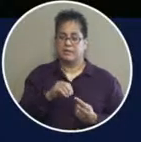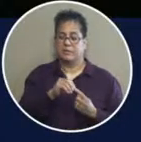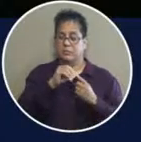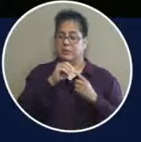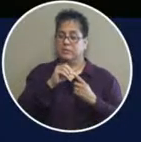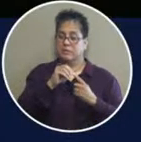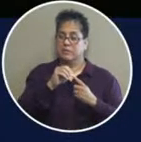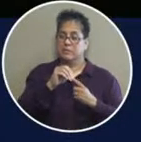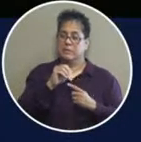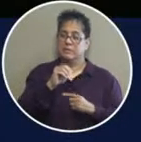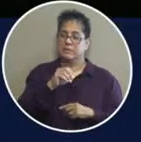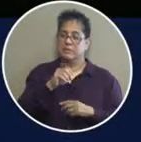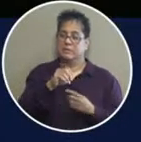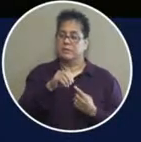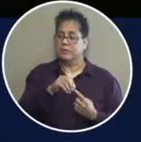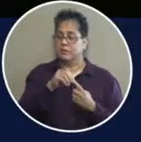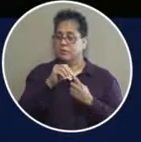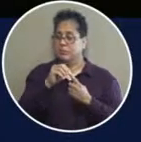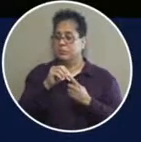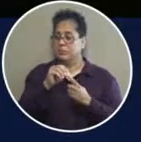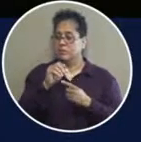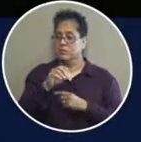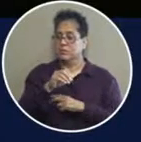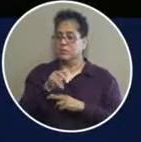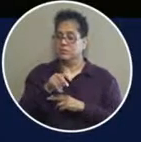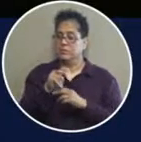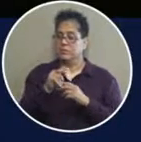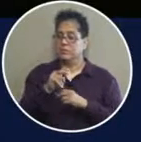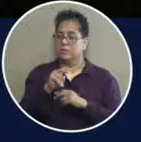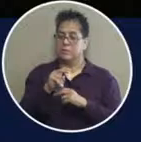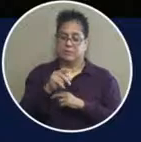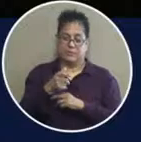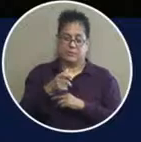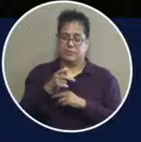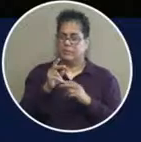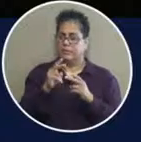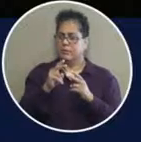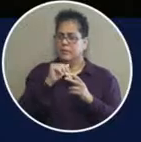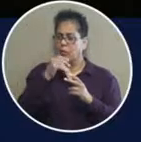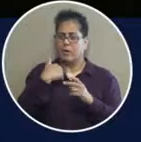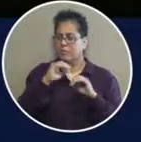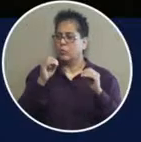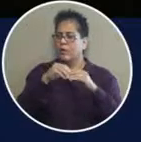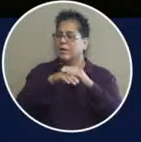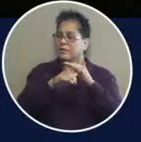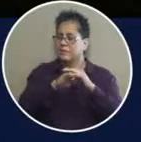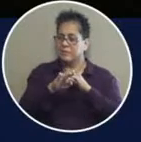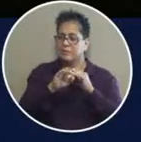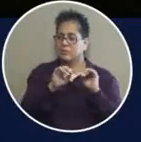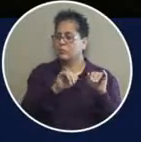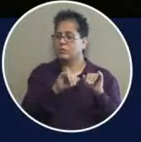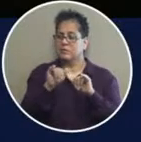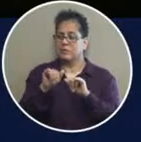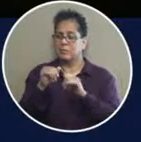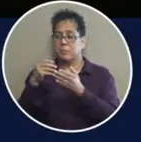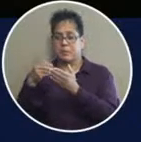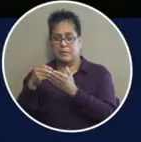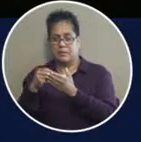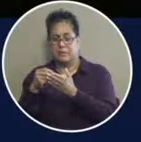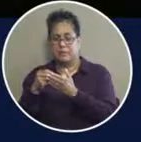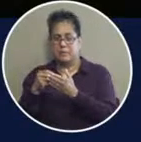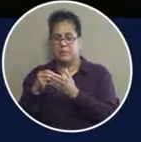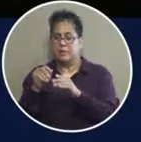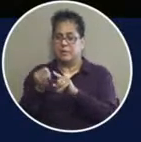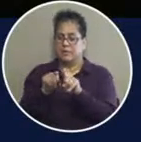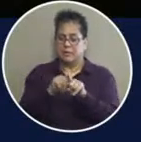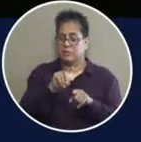particular, they are incredibly vulnerable when they don't have access to the same monies